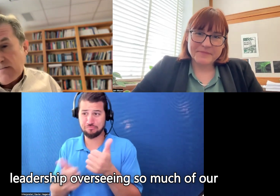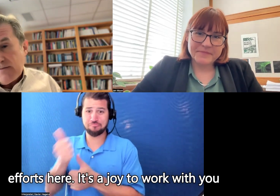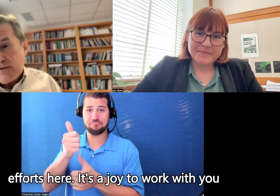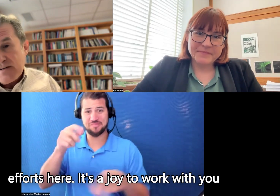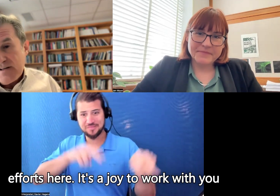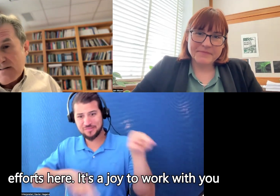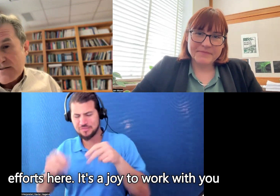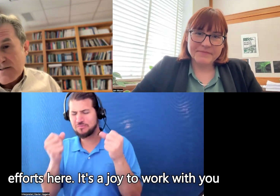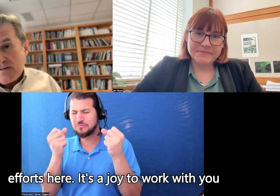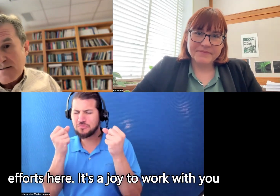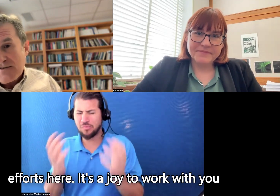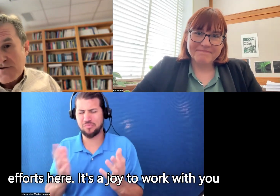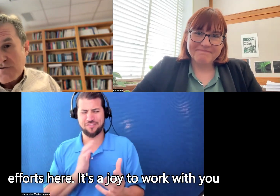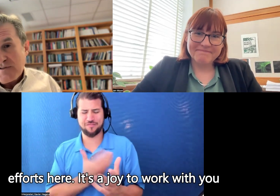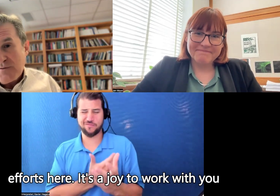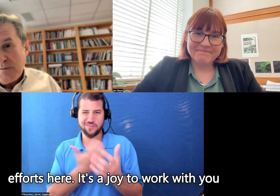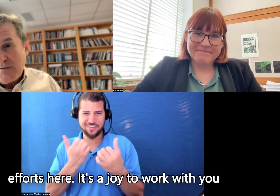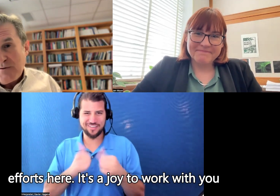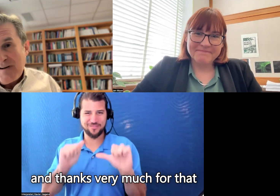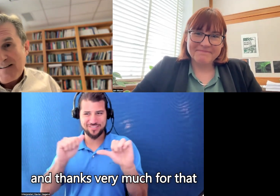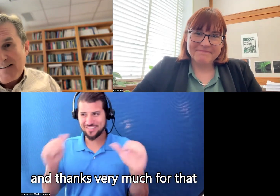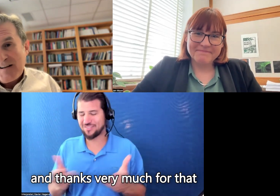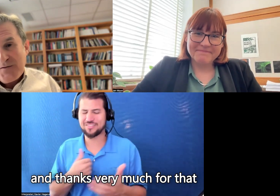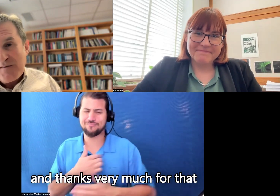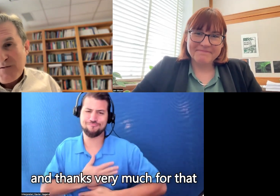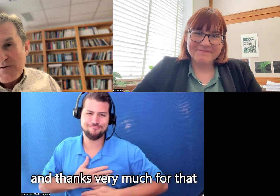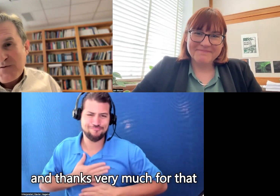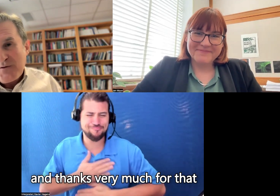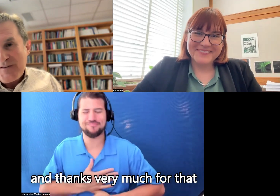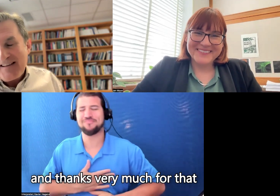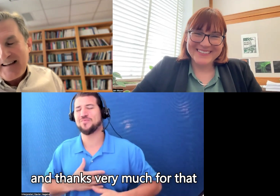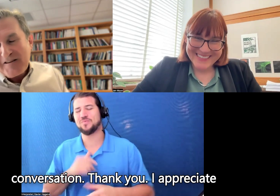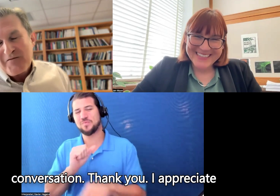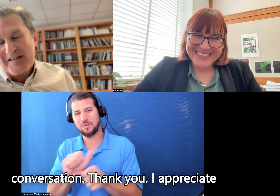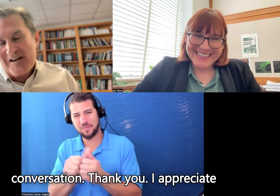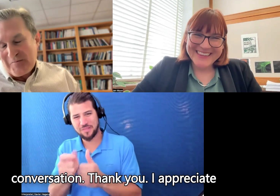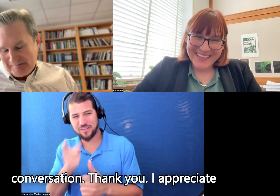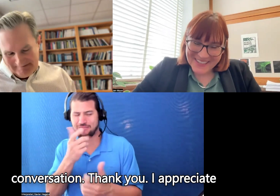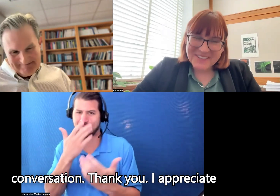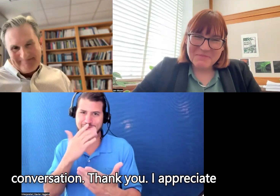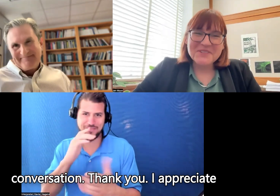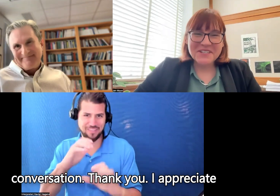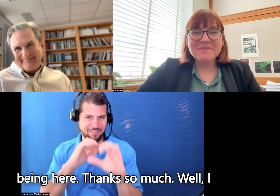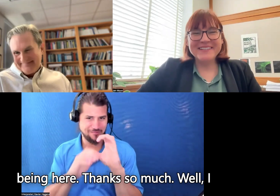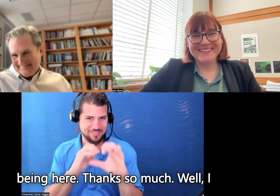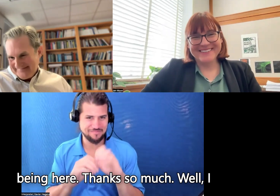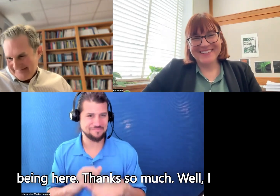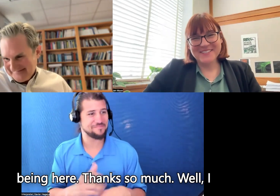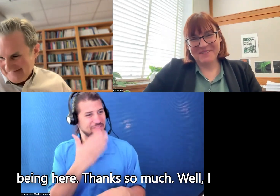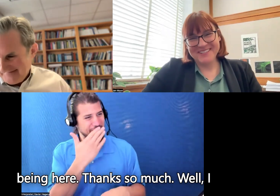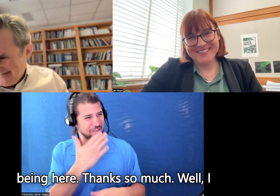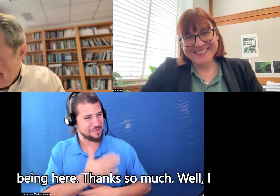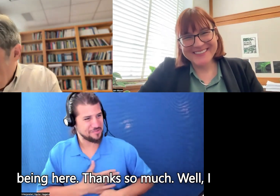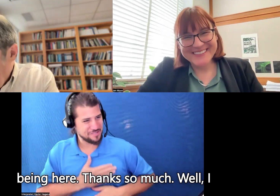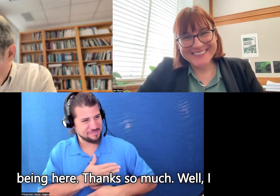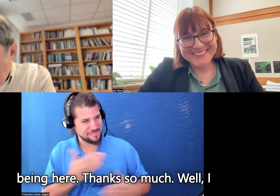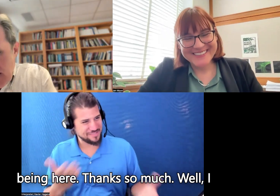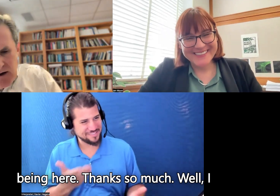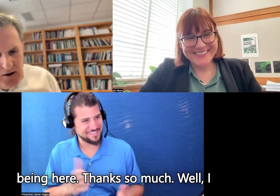much of our efforts here. It's a joy to work with you. And thanks very much for that conversation. Thank you. I appreciate being here. Thanks so